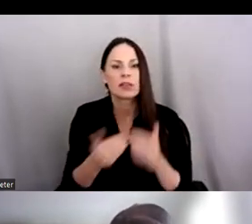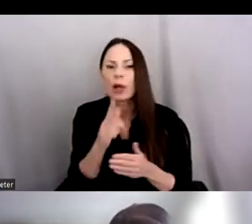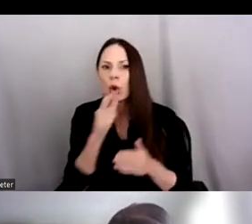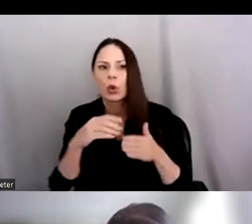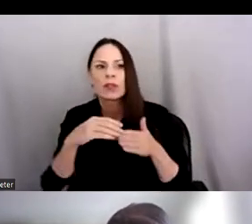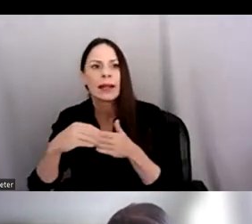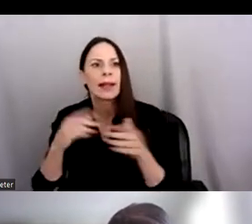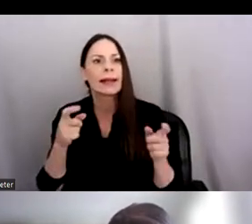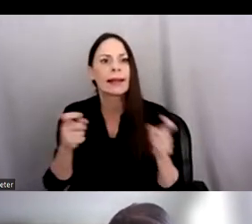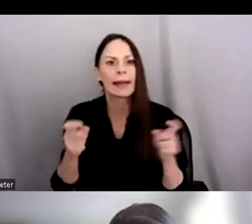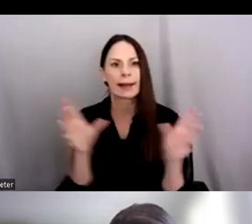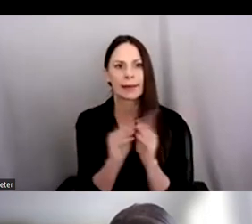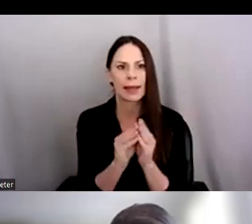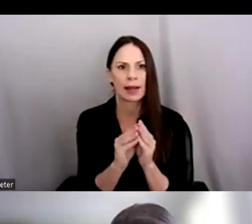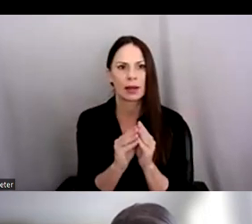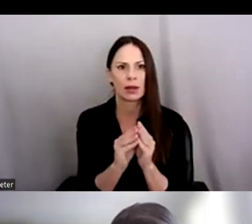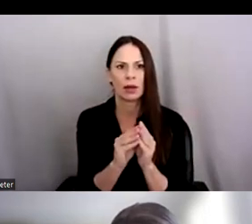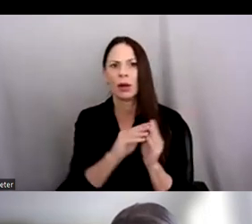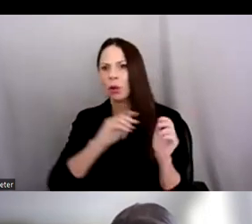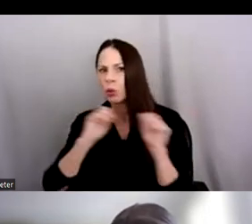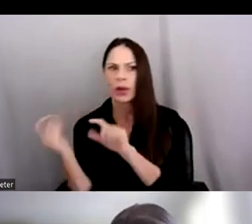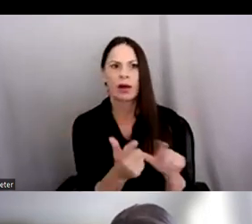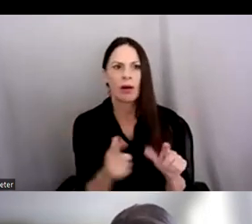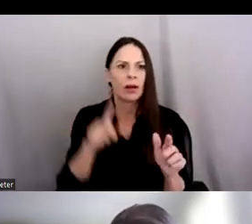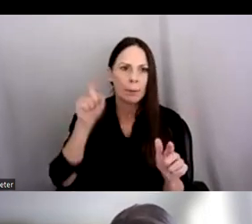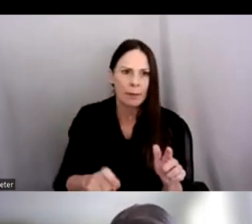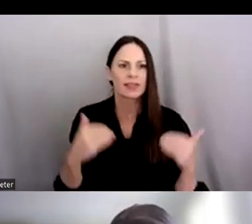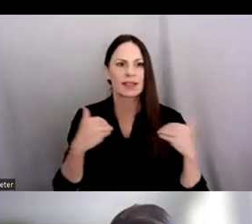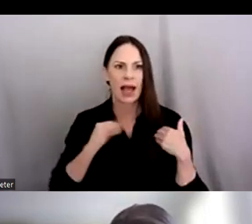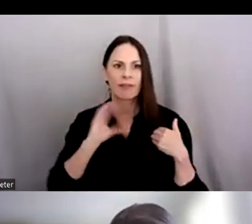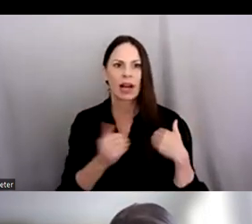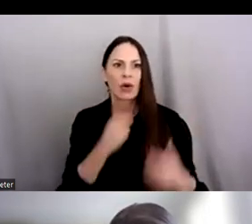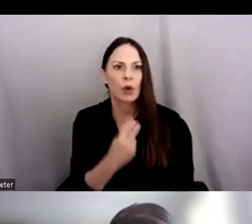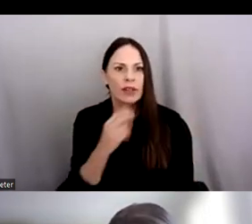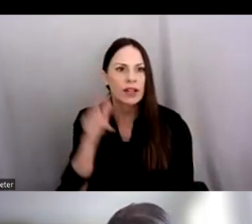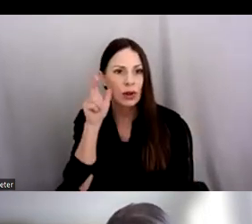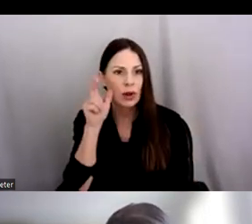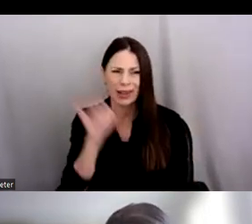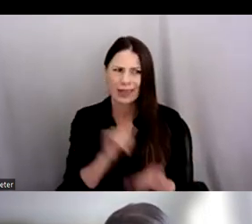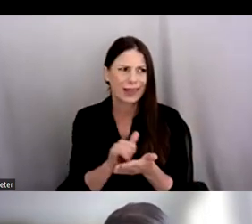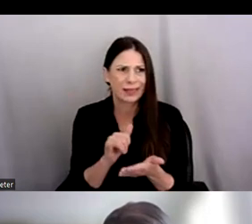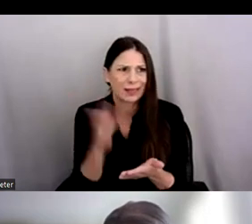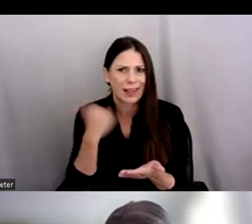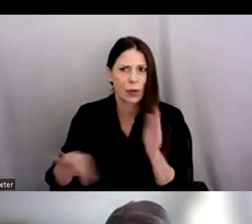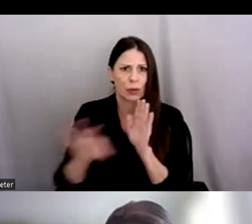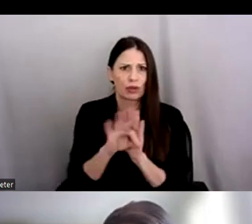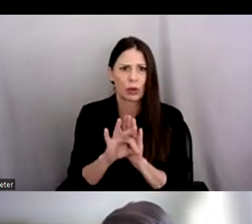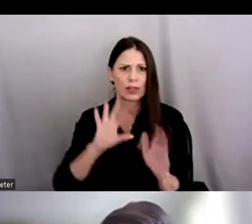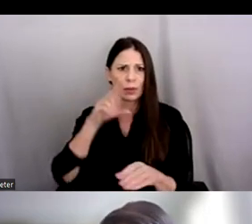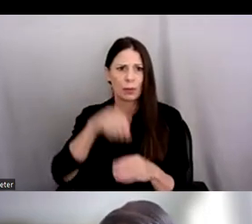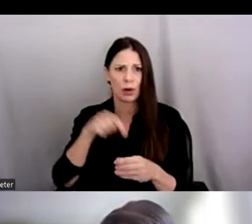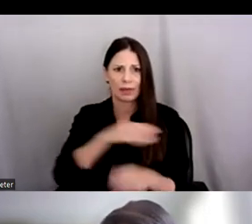the meeting, we all have to have our voices heard. That's why we were chosen to be on this council. So I would like to make a